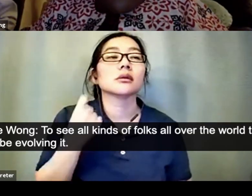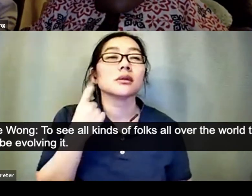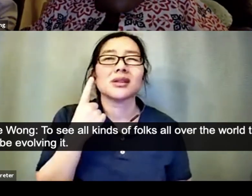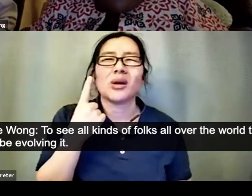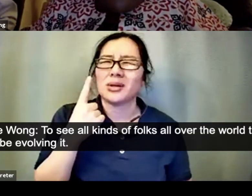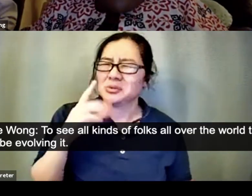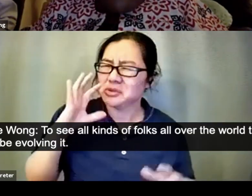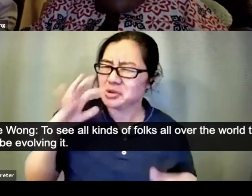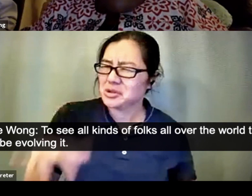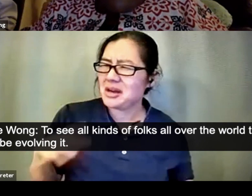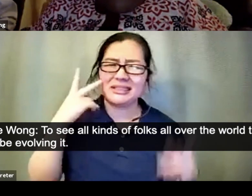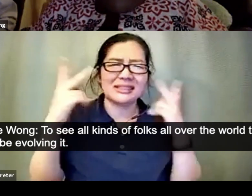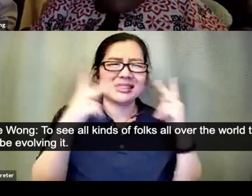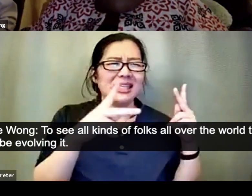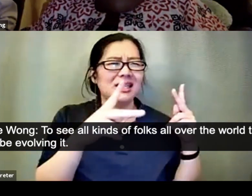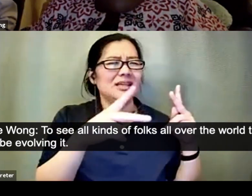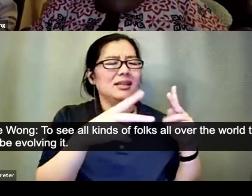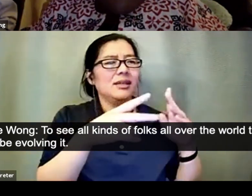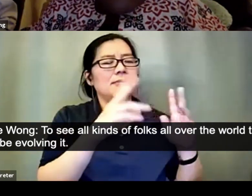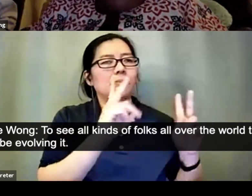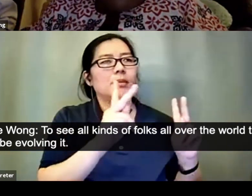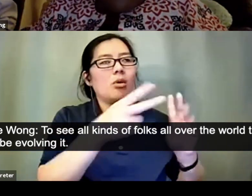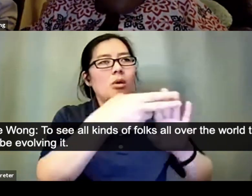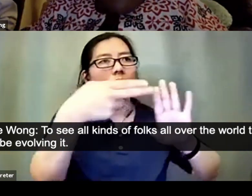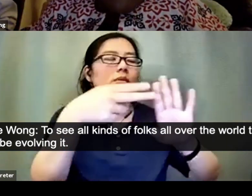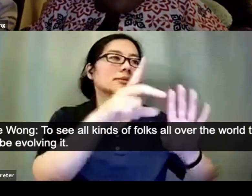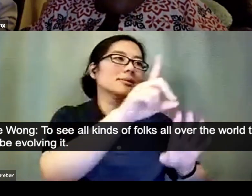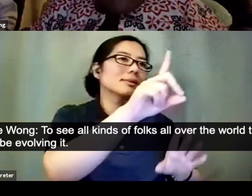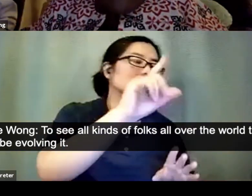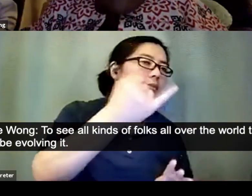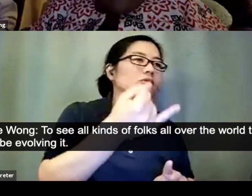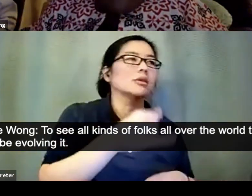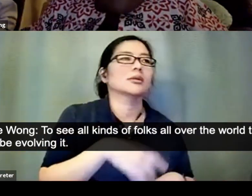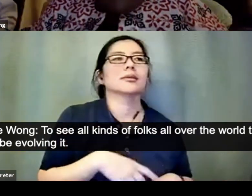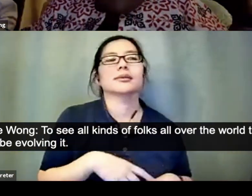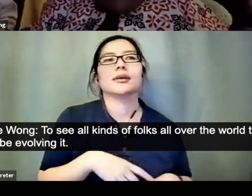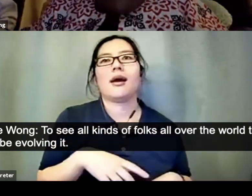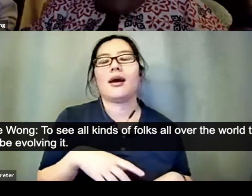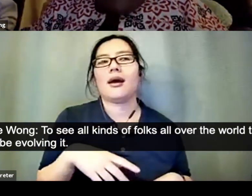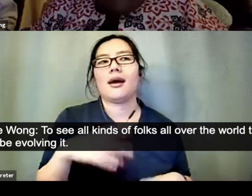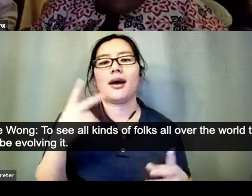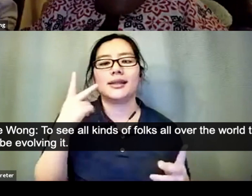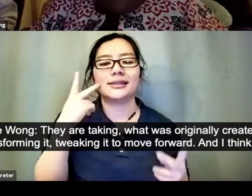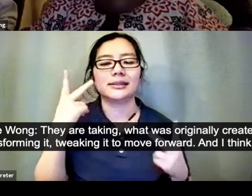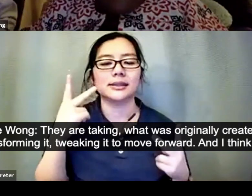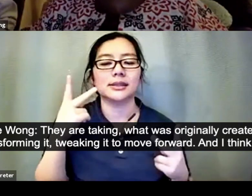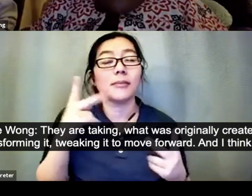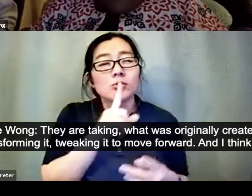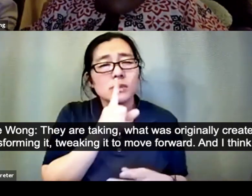world thinking of disability justice and moving it forward, or just maybe evolving it. They're